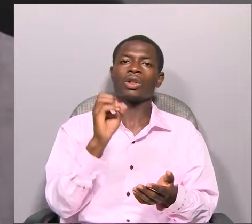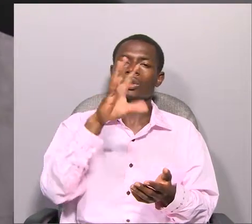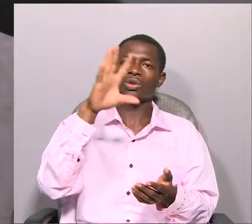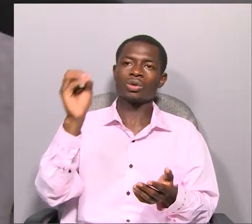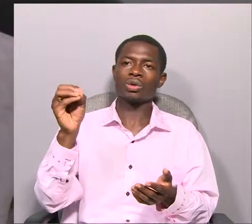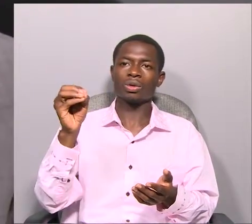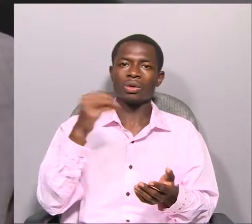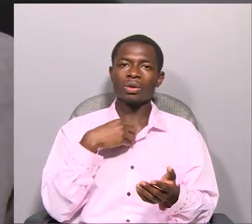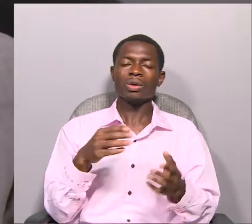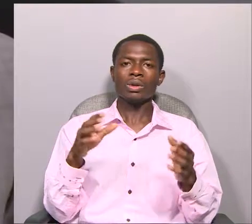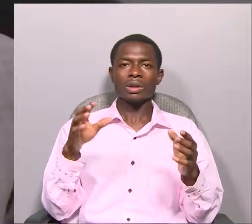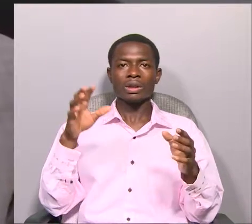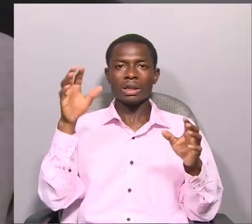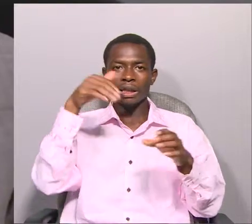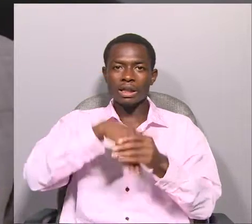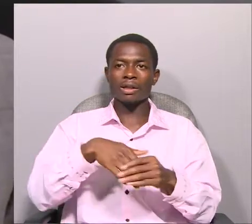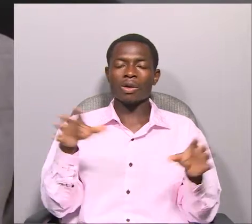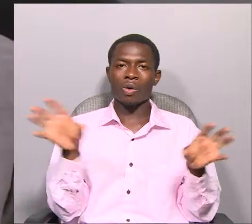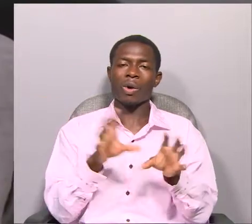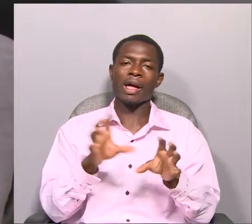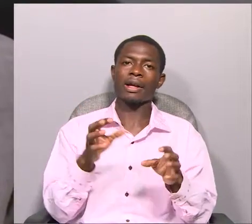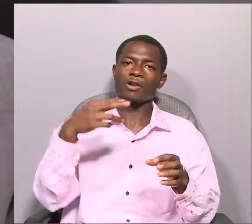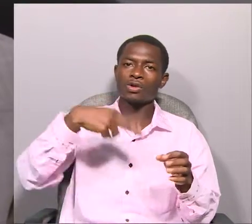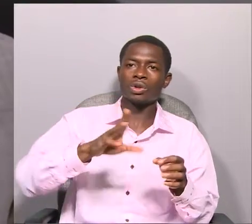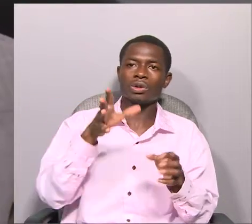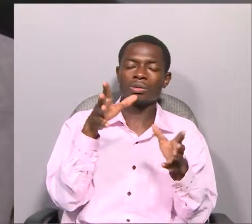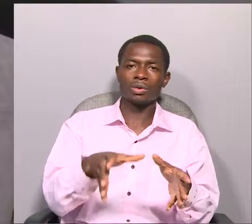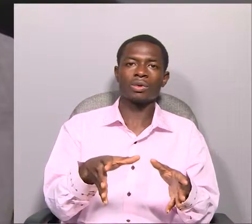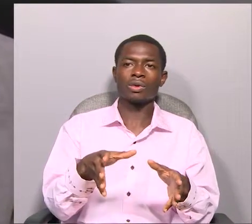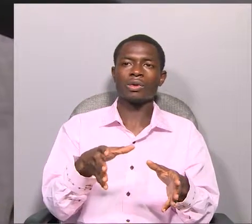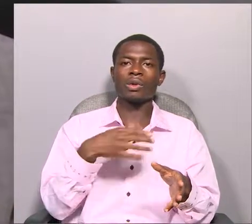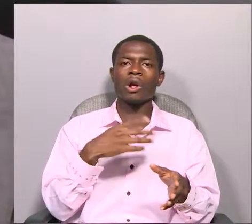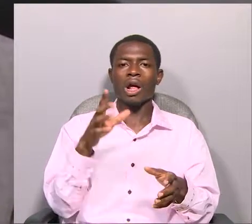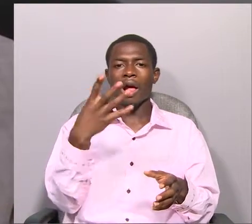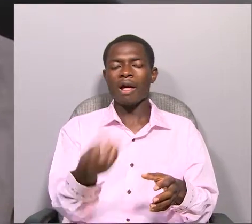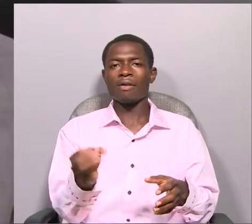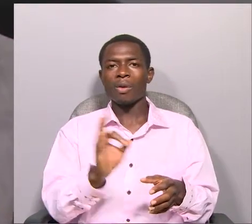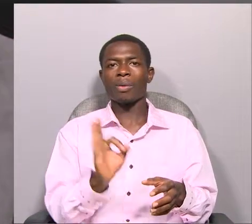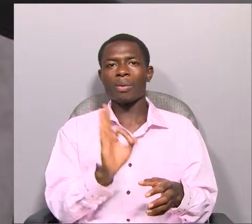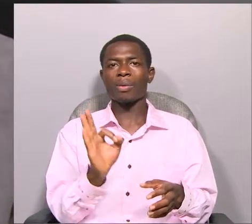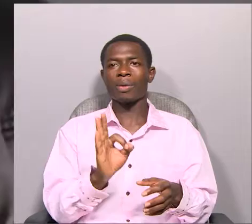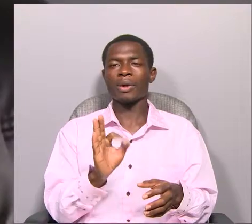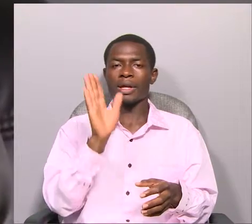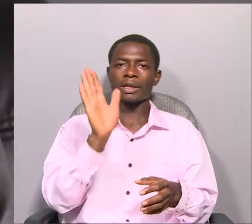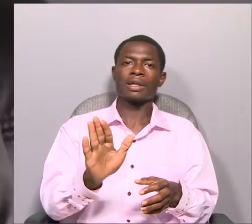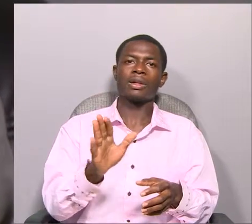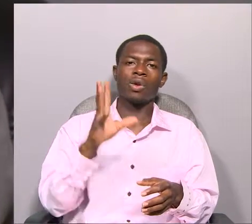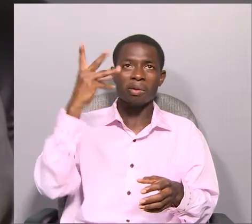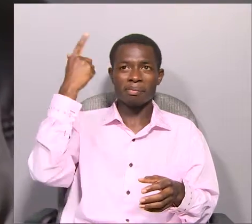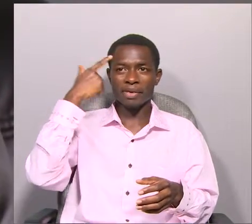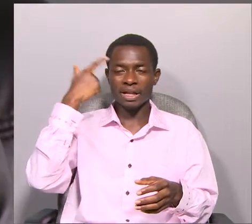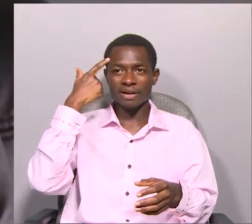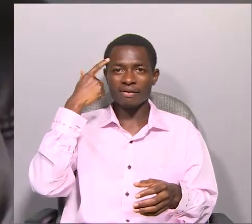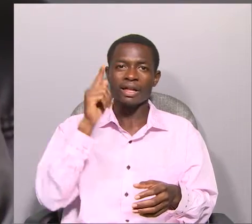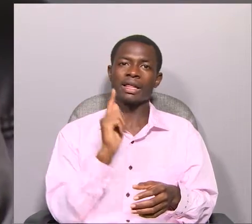we, in the circumstances where resources are not as readily available as they are, we believe